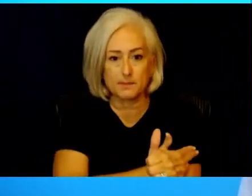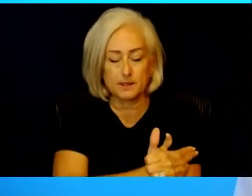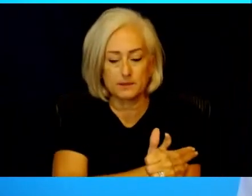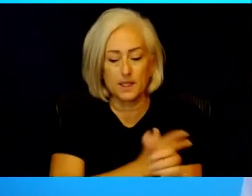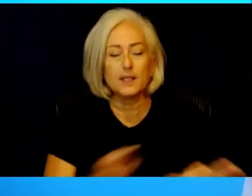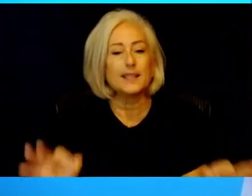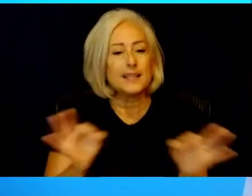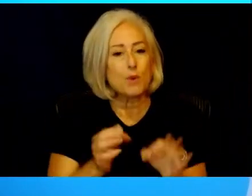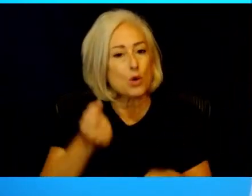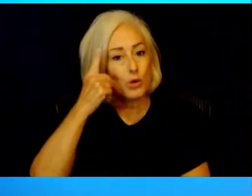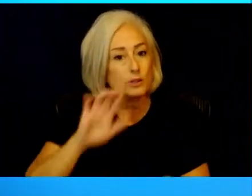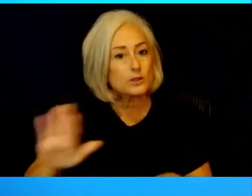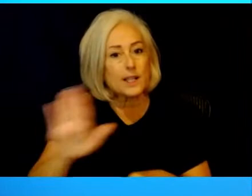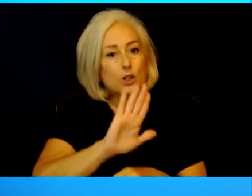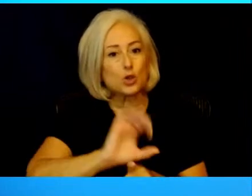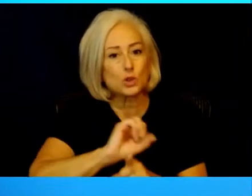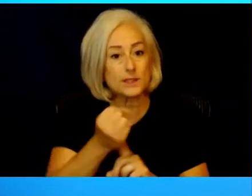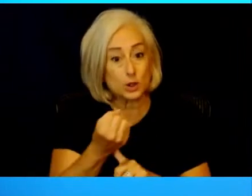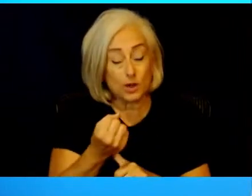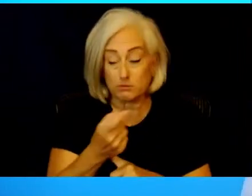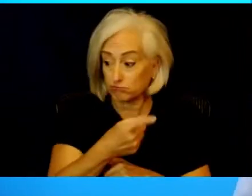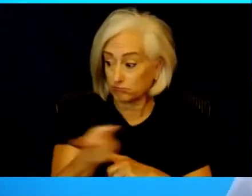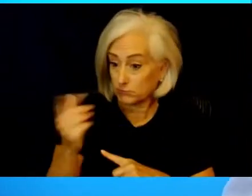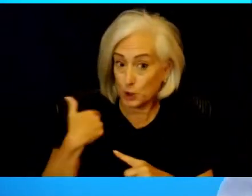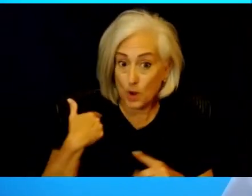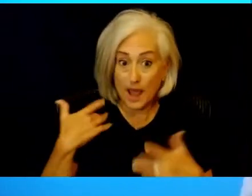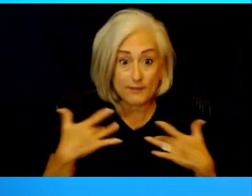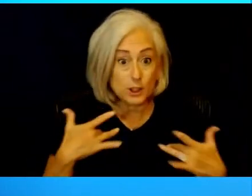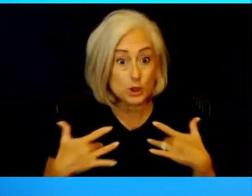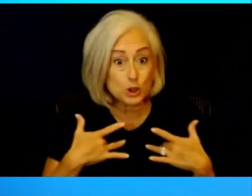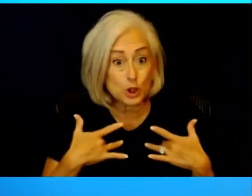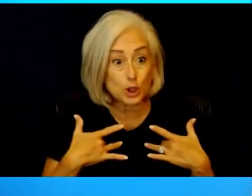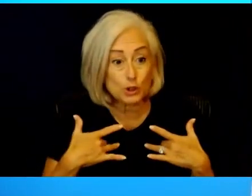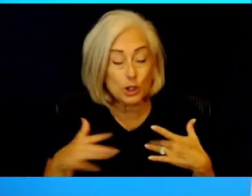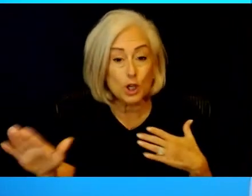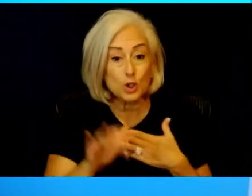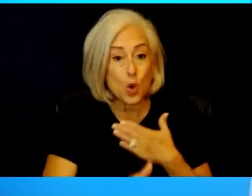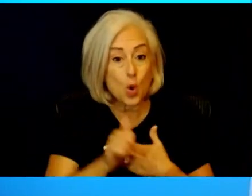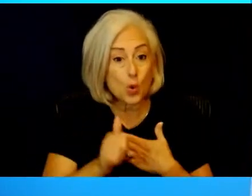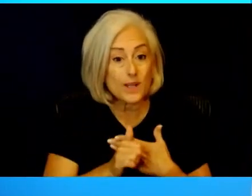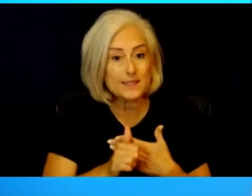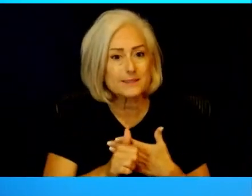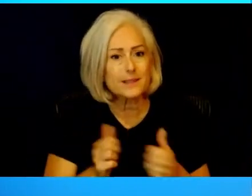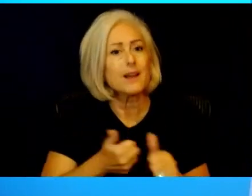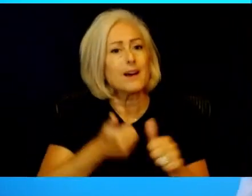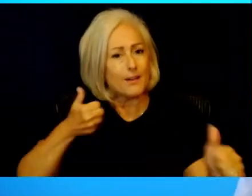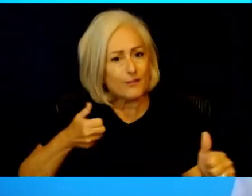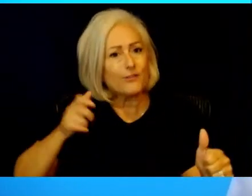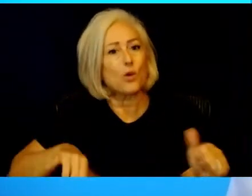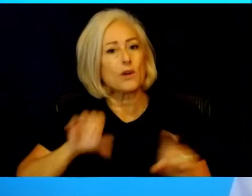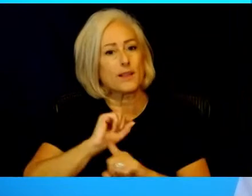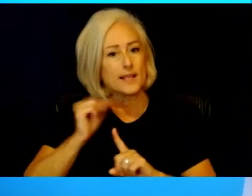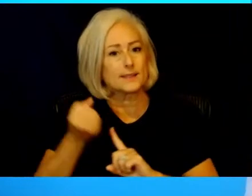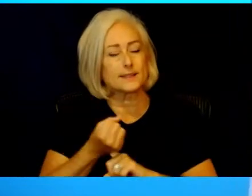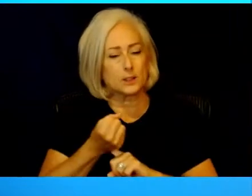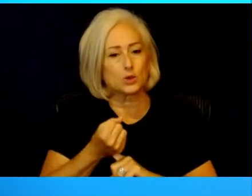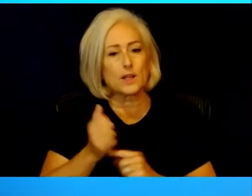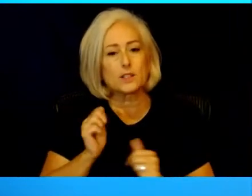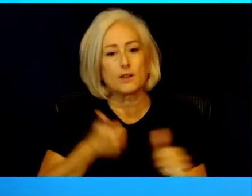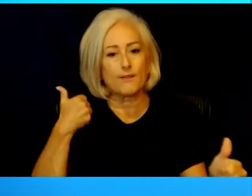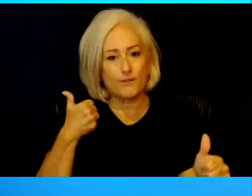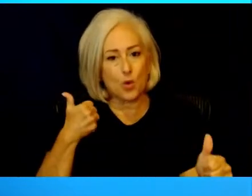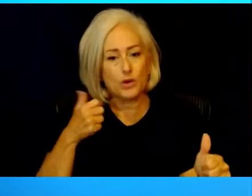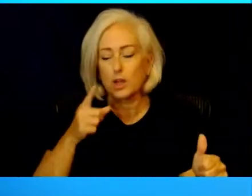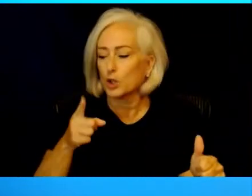into. If you have a concern about your health and your risks, then you may not want to go into that certain situation. You can always mask.